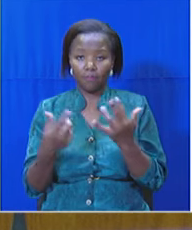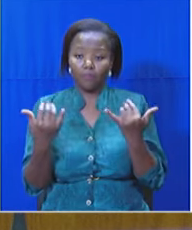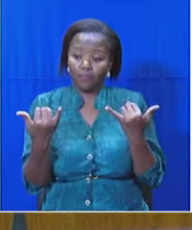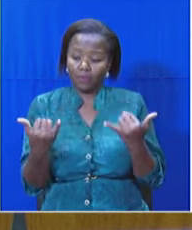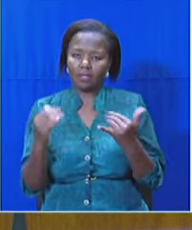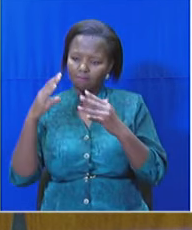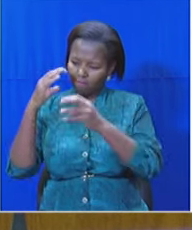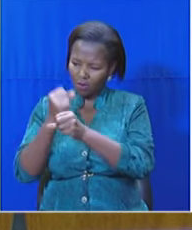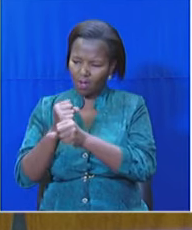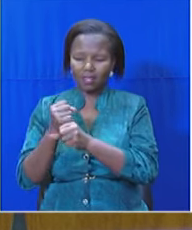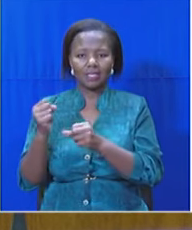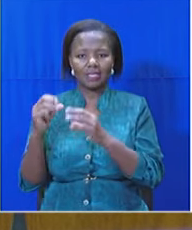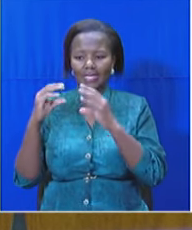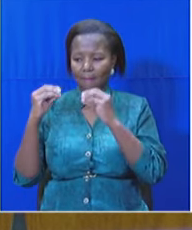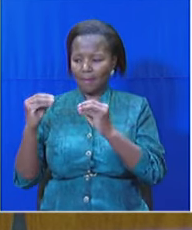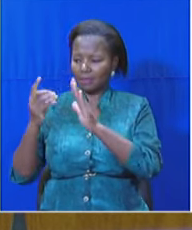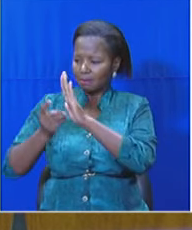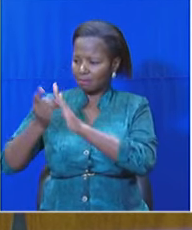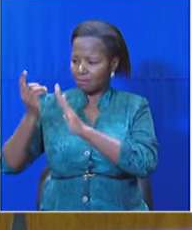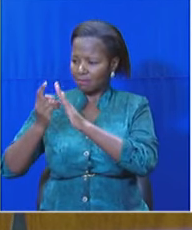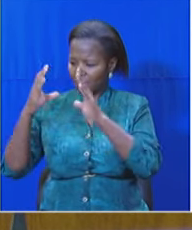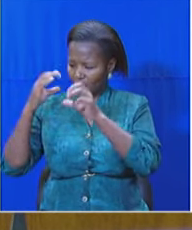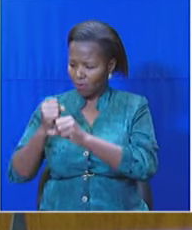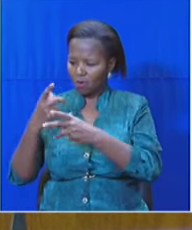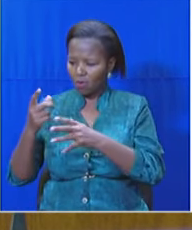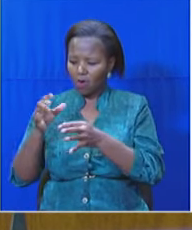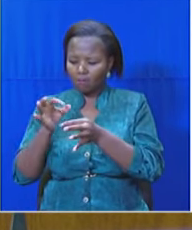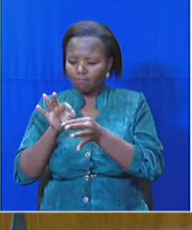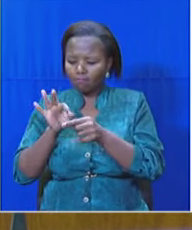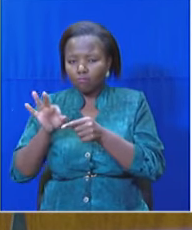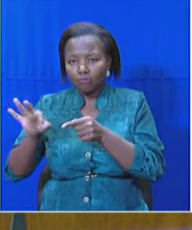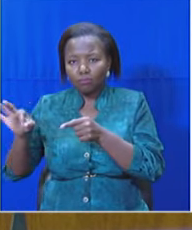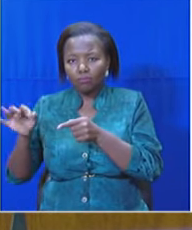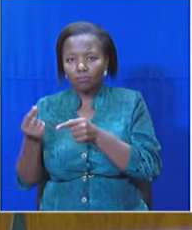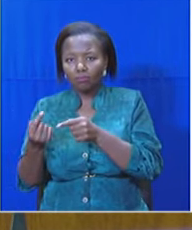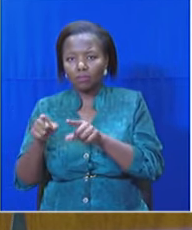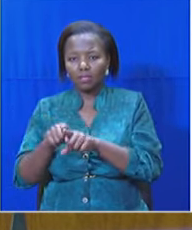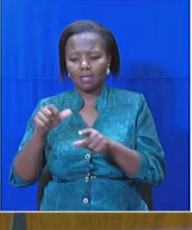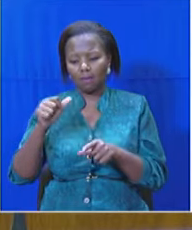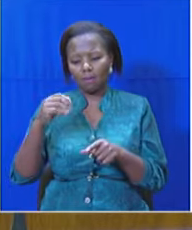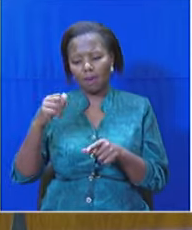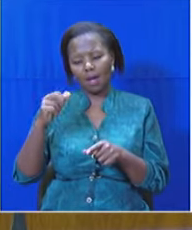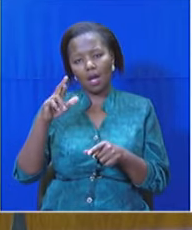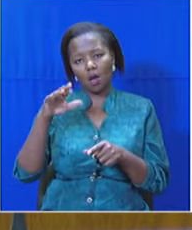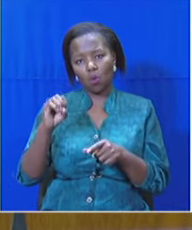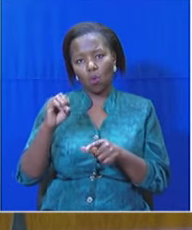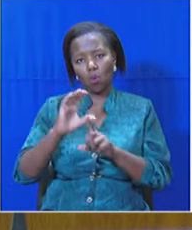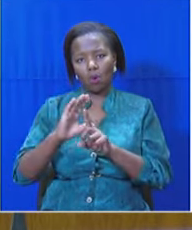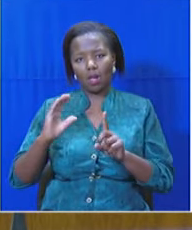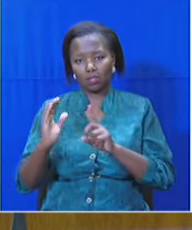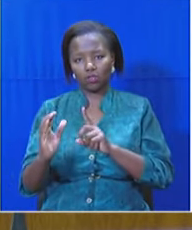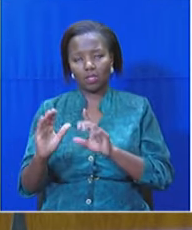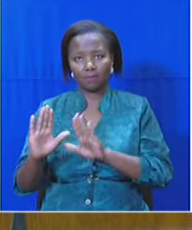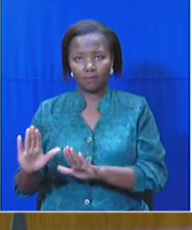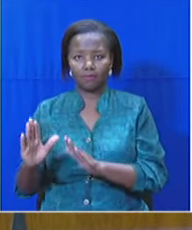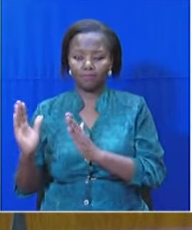of enterprise that focus on niche crops and aquaculture. We will be working closely with